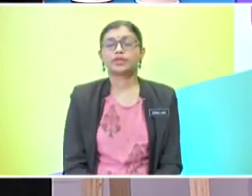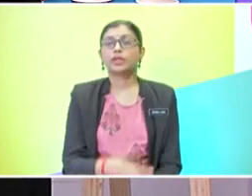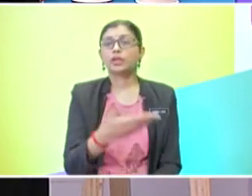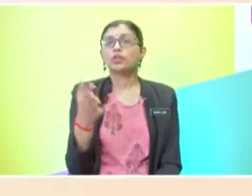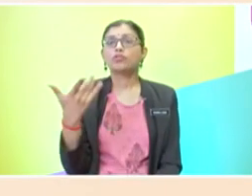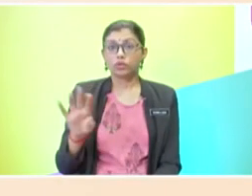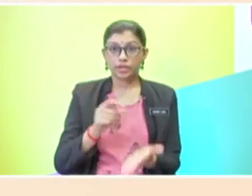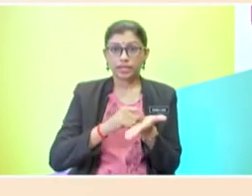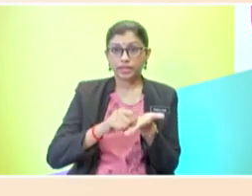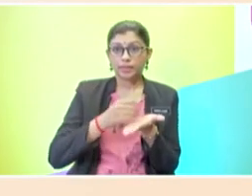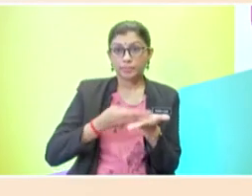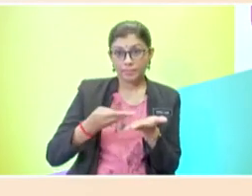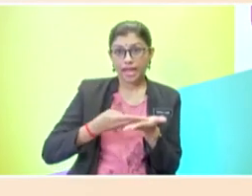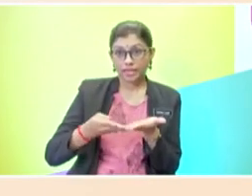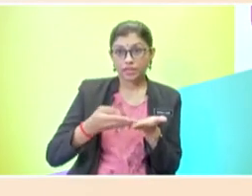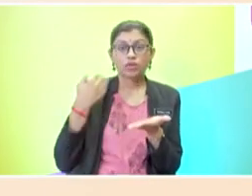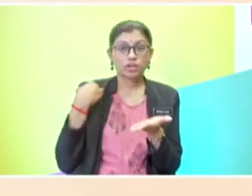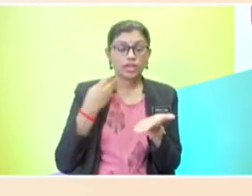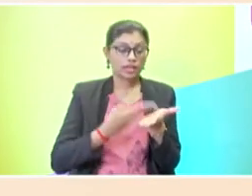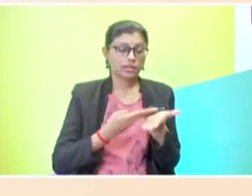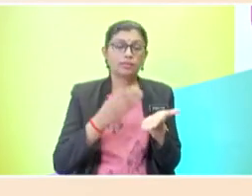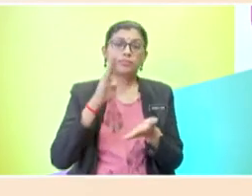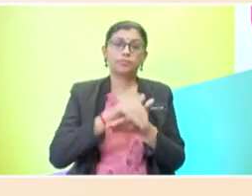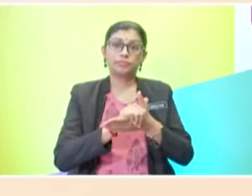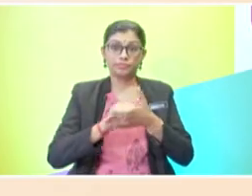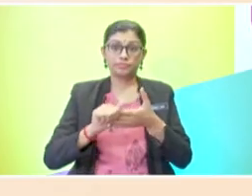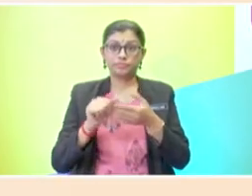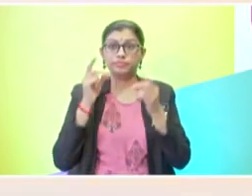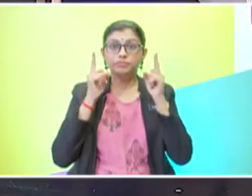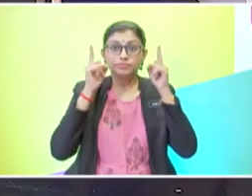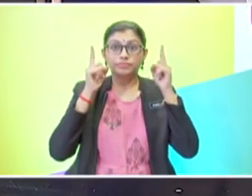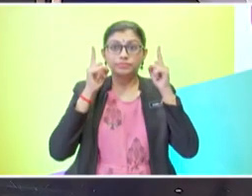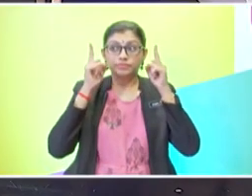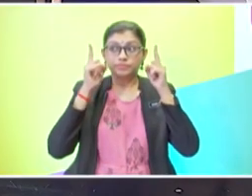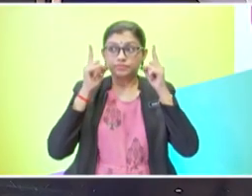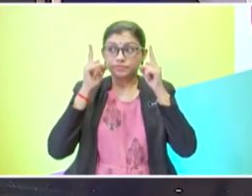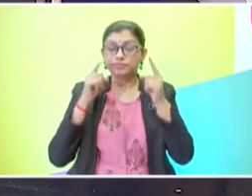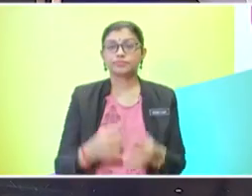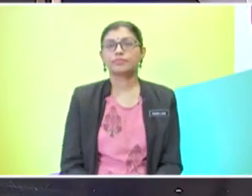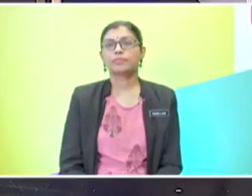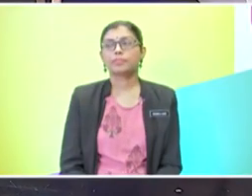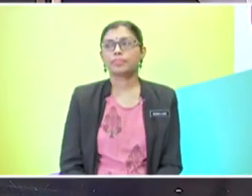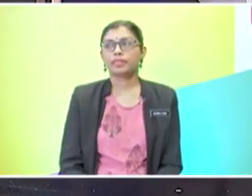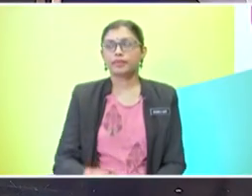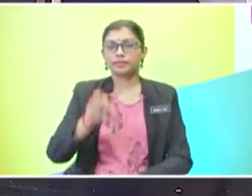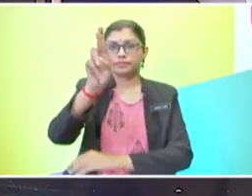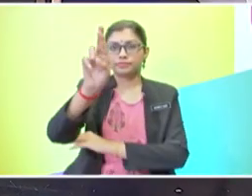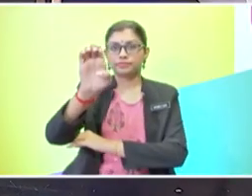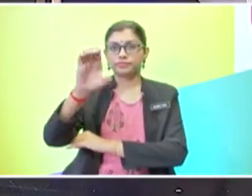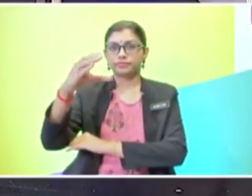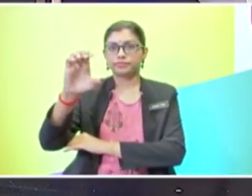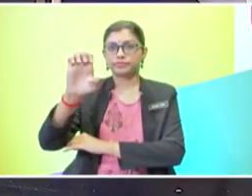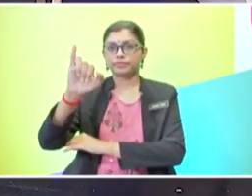of goods or services received. You can see here. The examples are... Okay. And receipt? Receipt is what? An evidence of